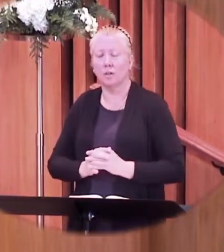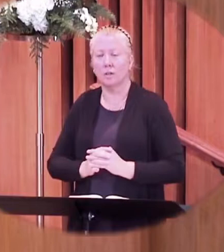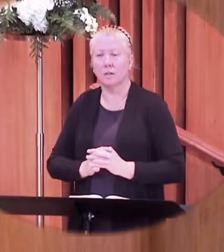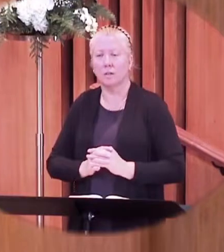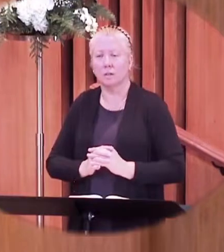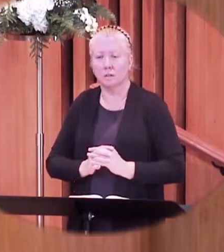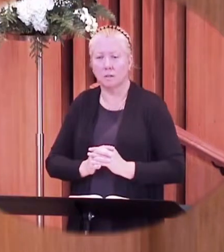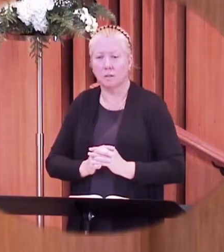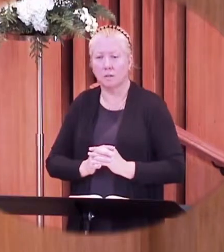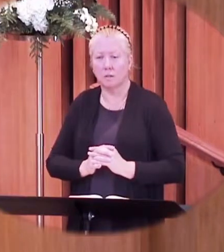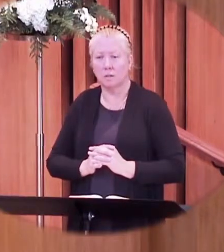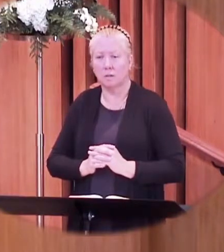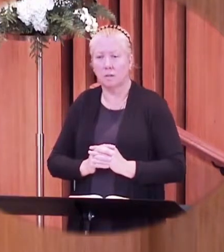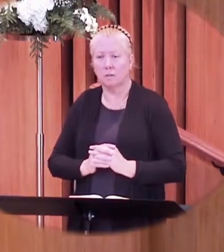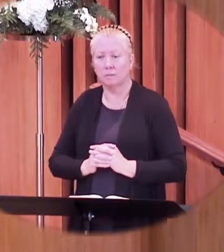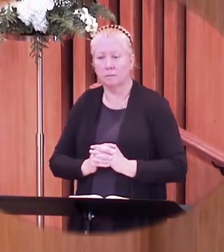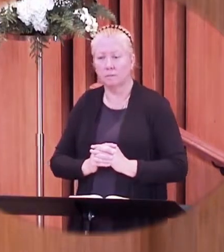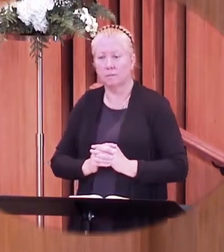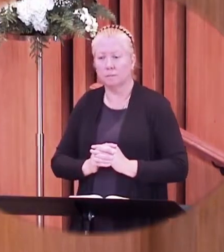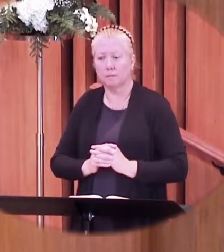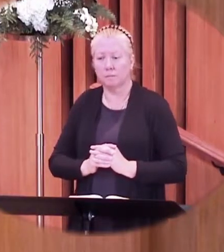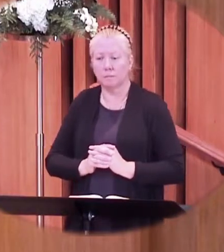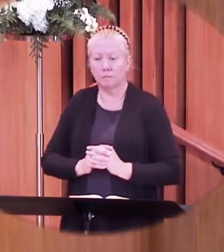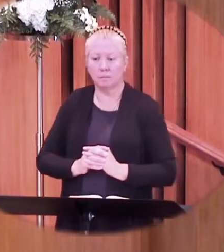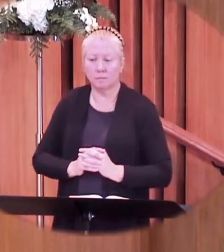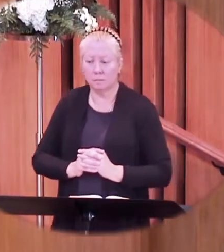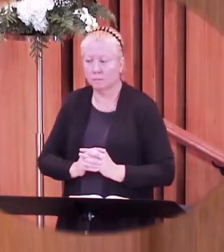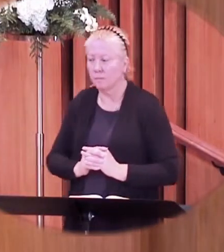forever and ever.